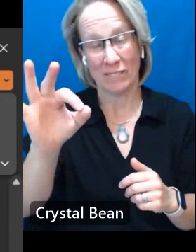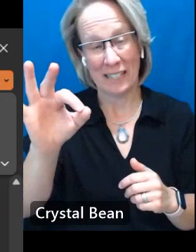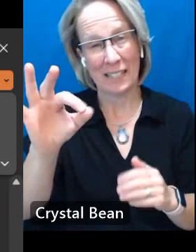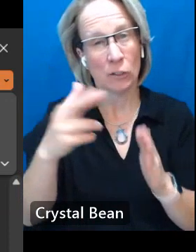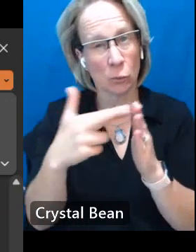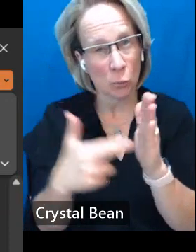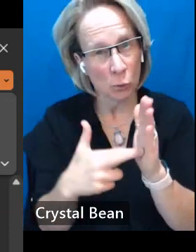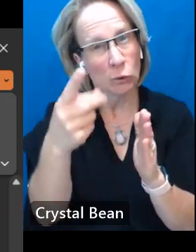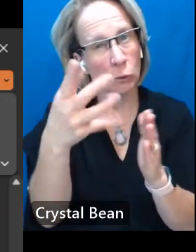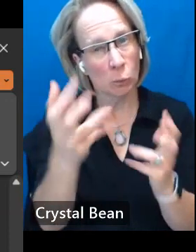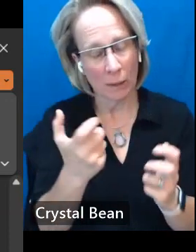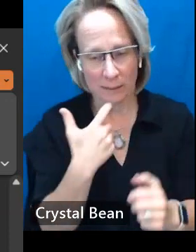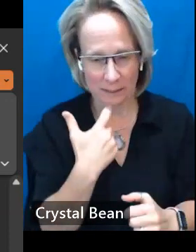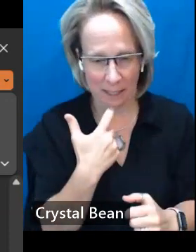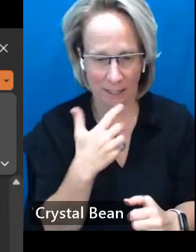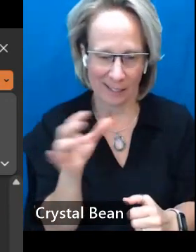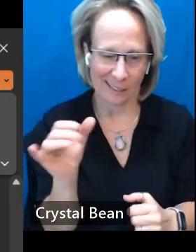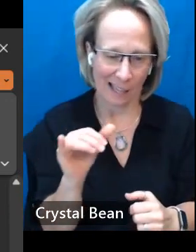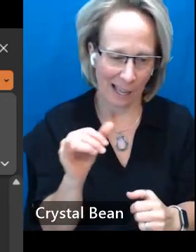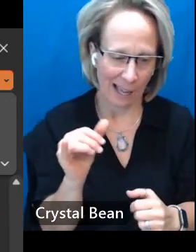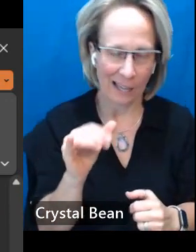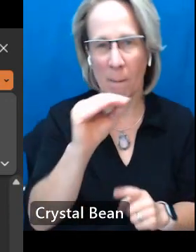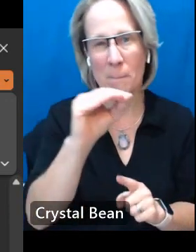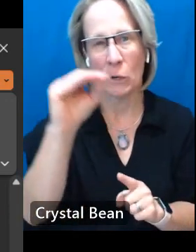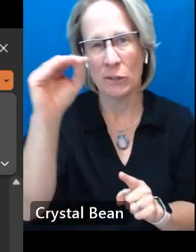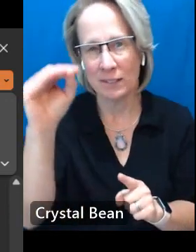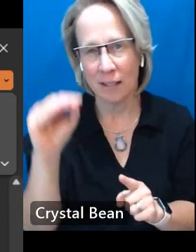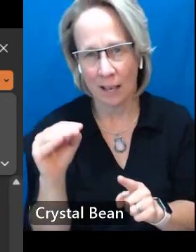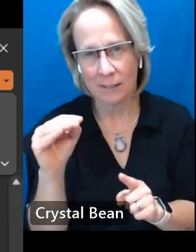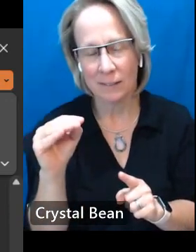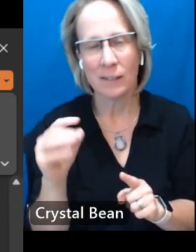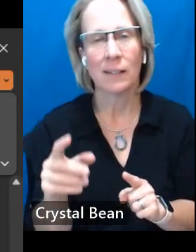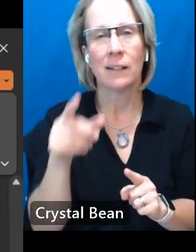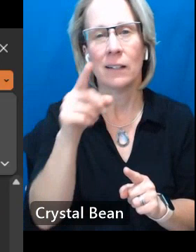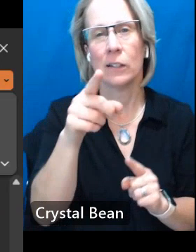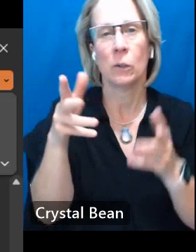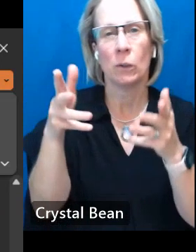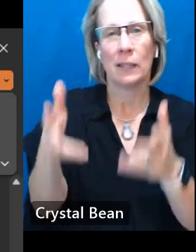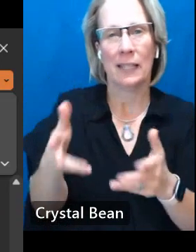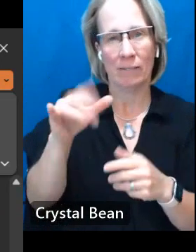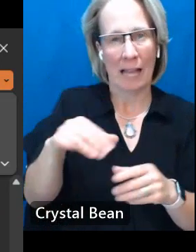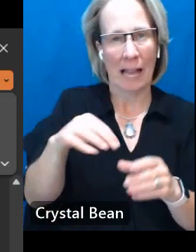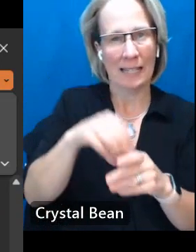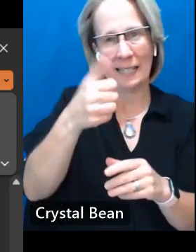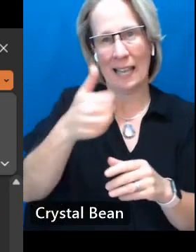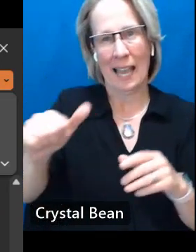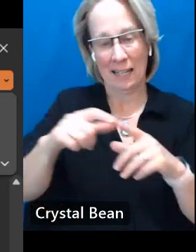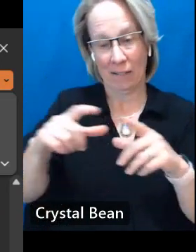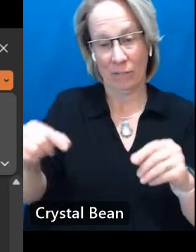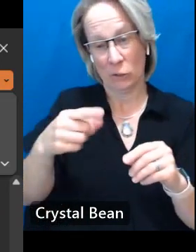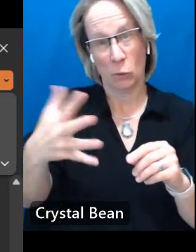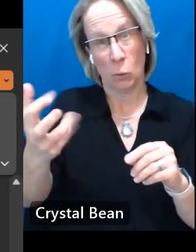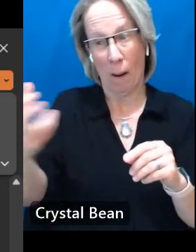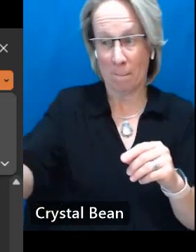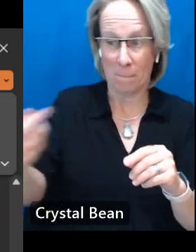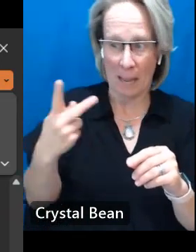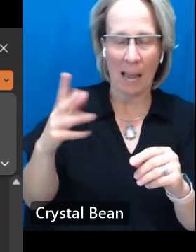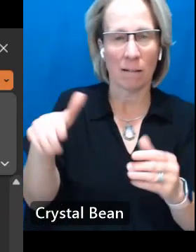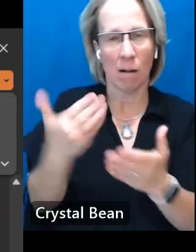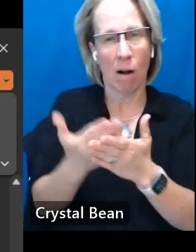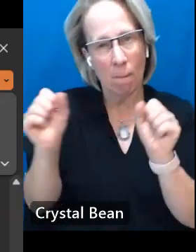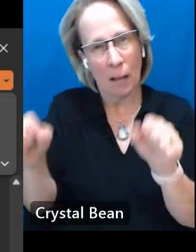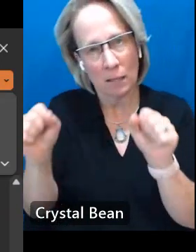specify. So percent is you leave that in any fields that you want to return all possible values. So there's no like filter